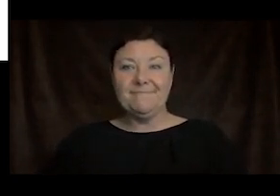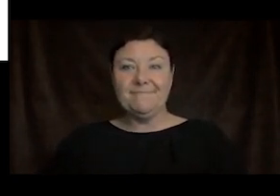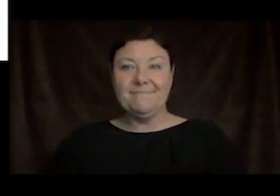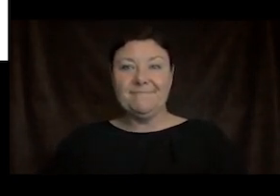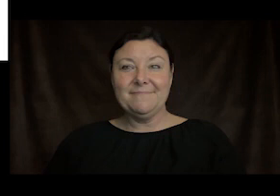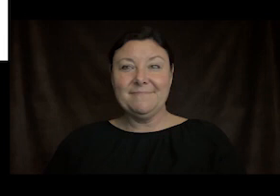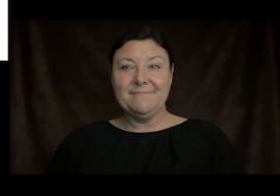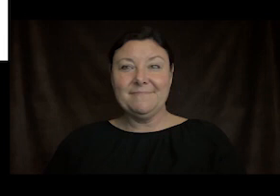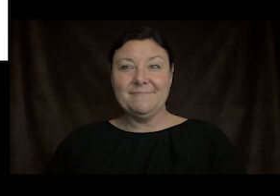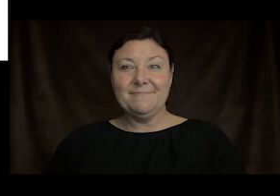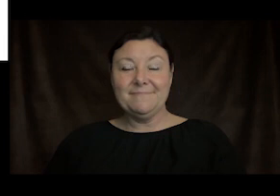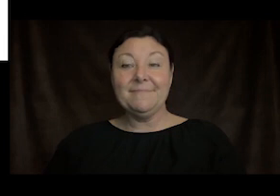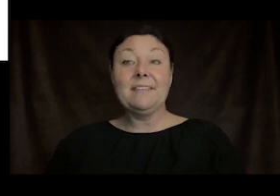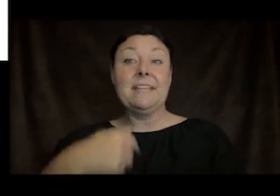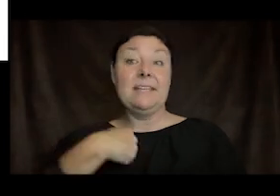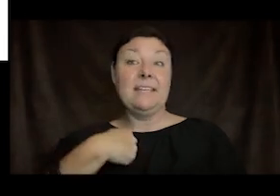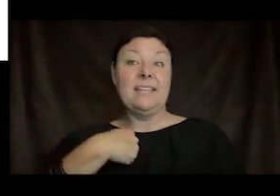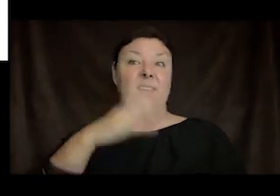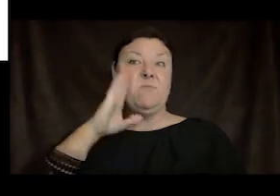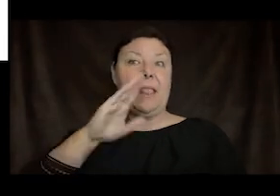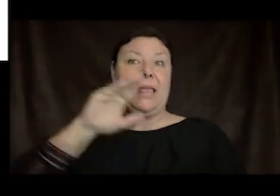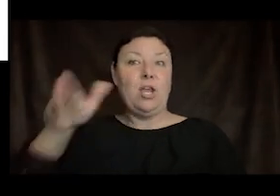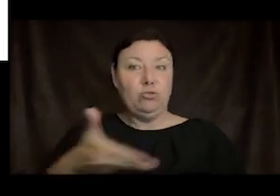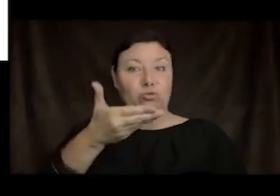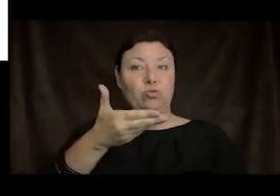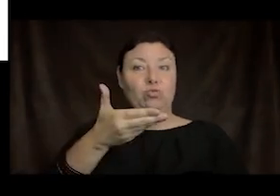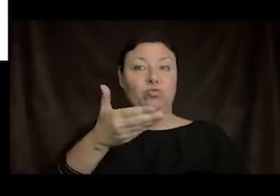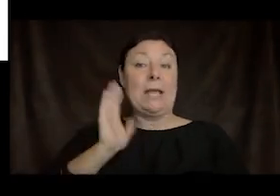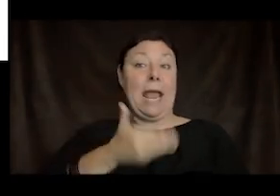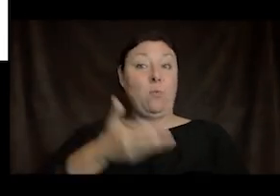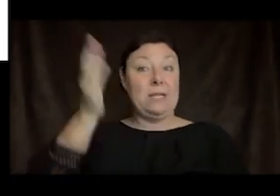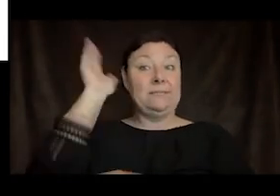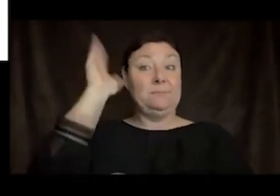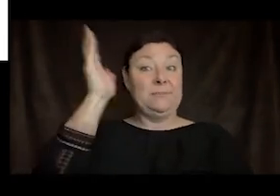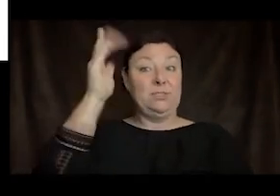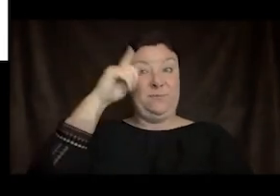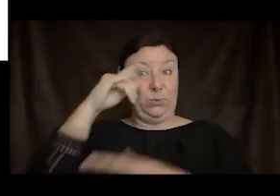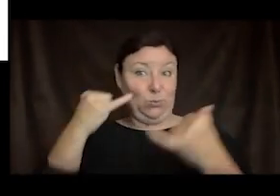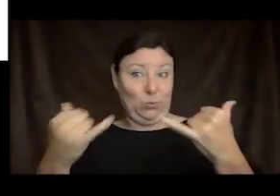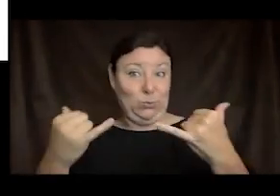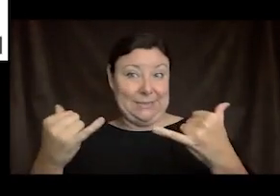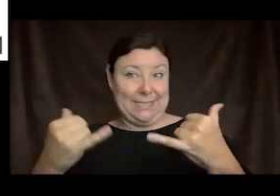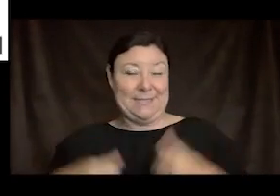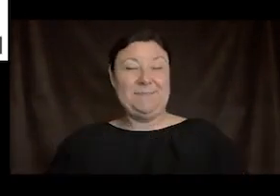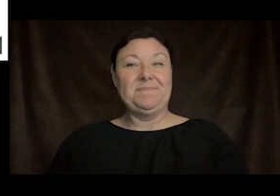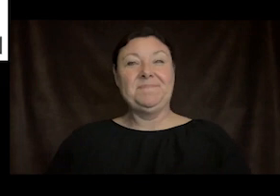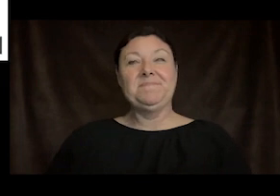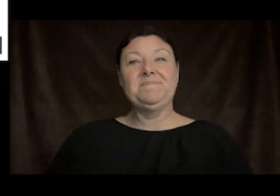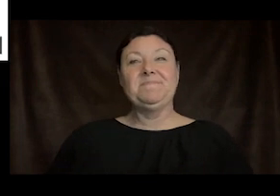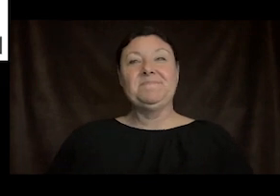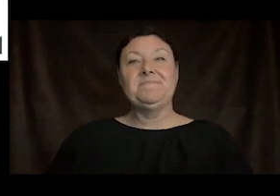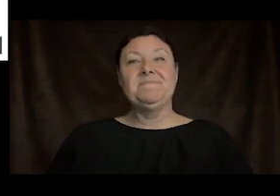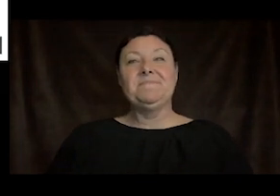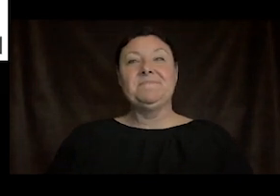So I will be introducing our speaker for today.